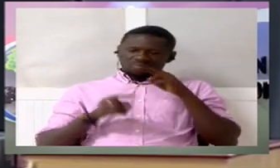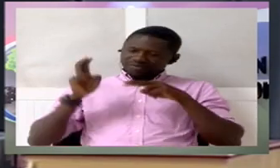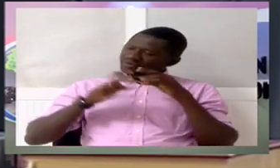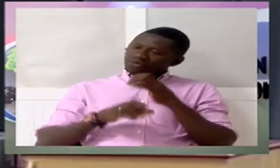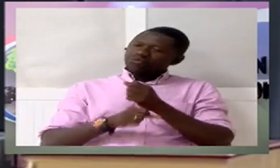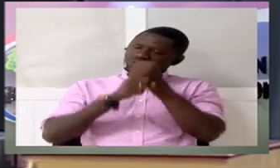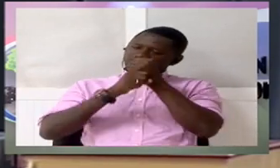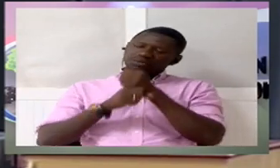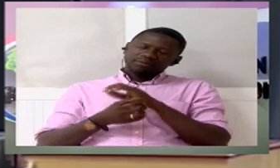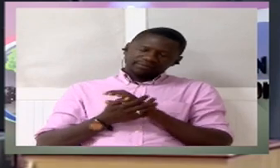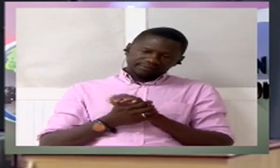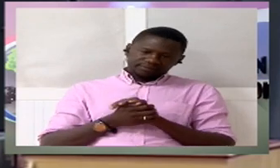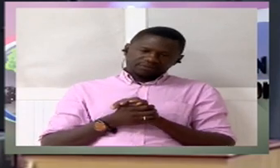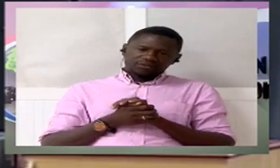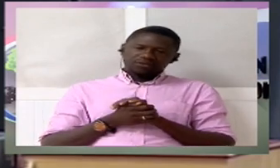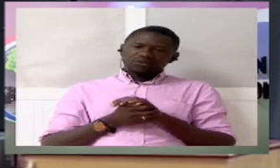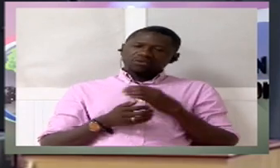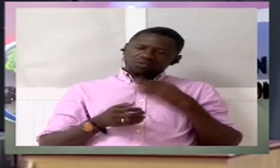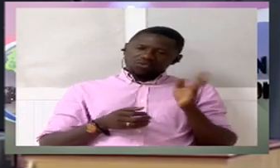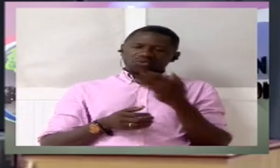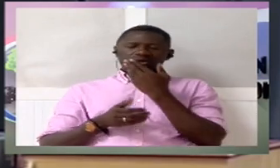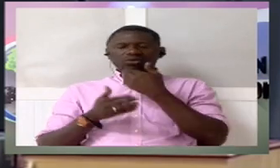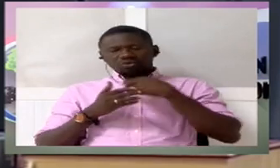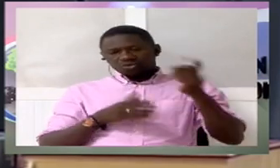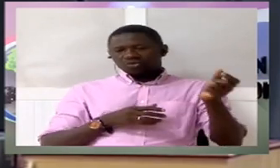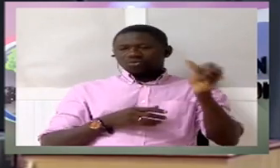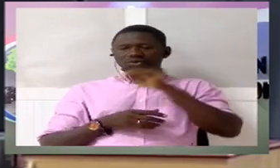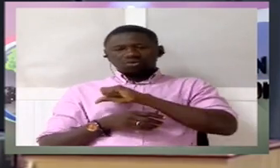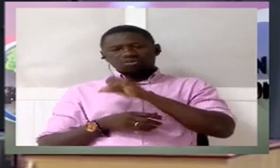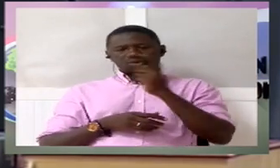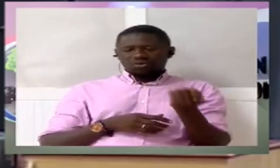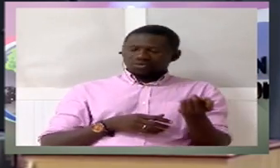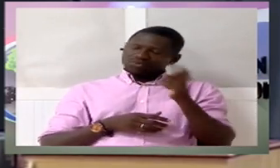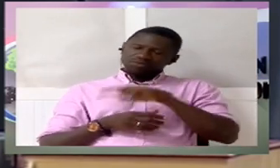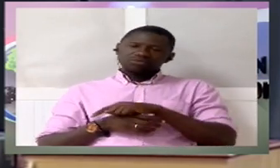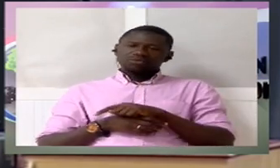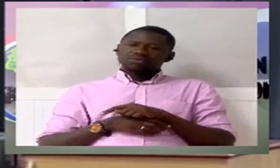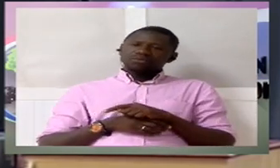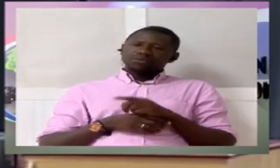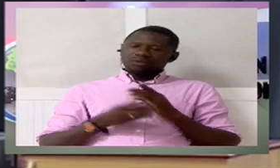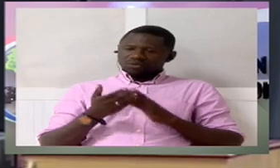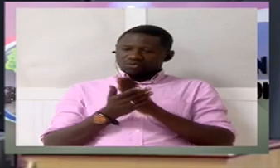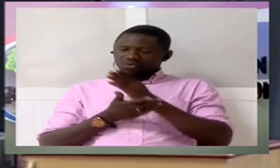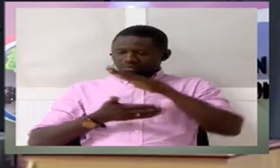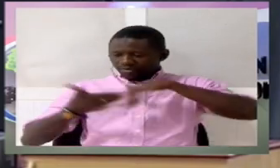status. I was going to and fro. That process. I went through